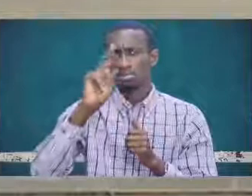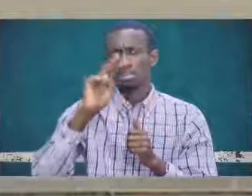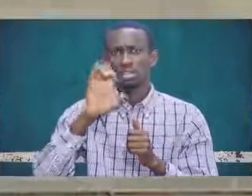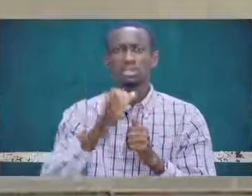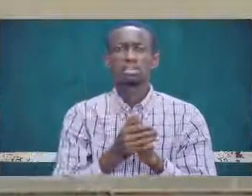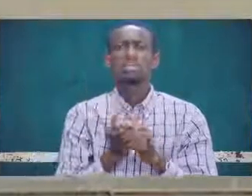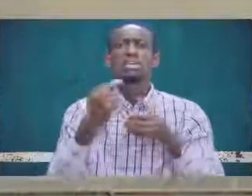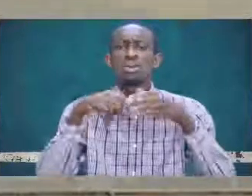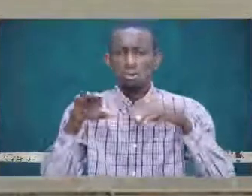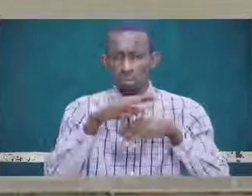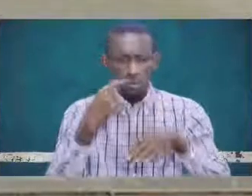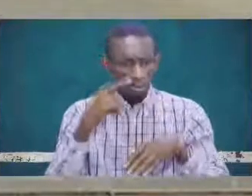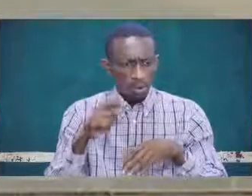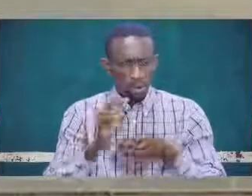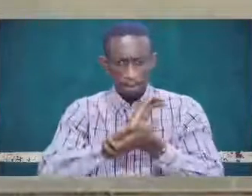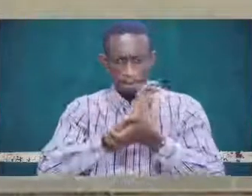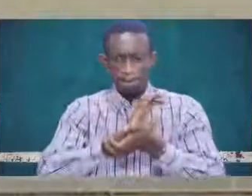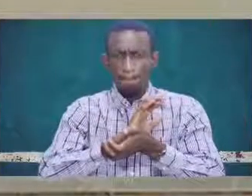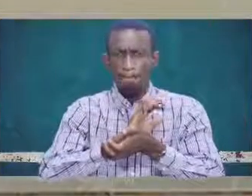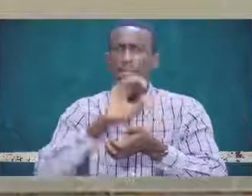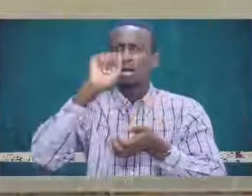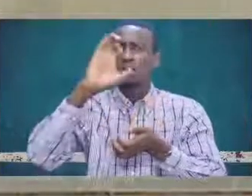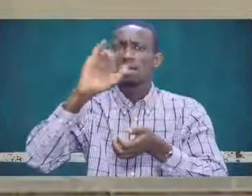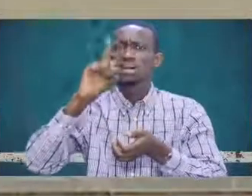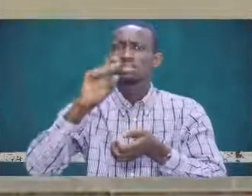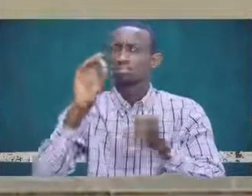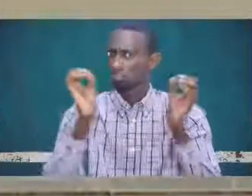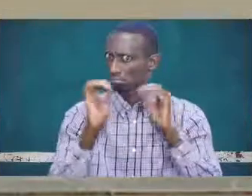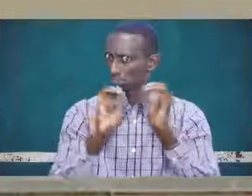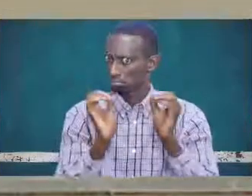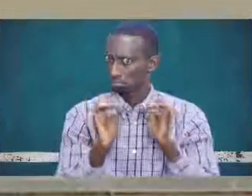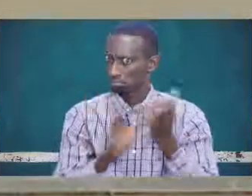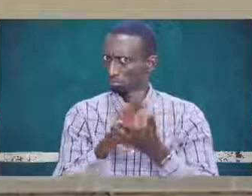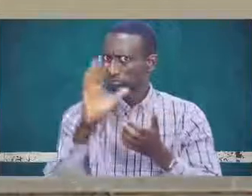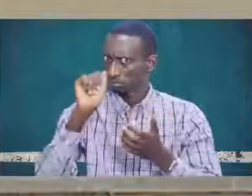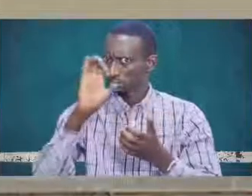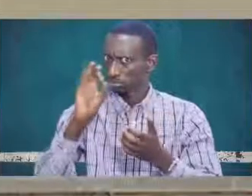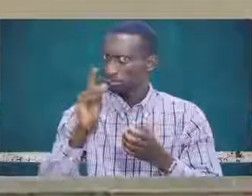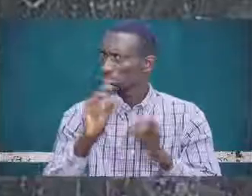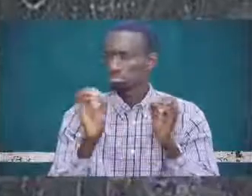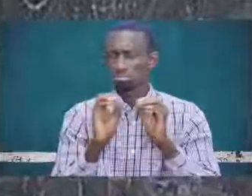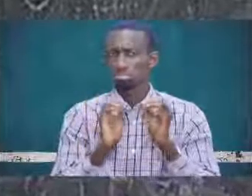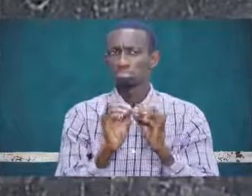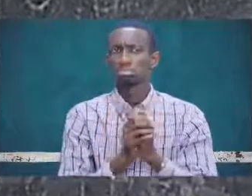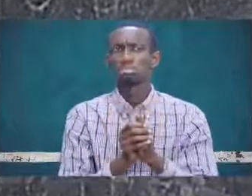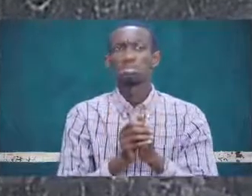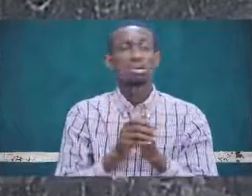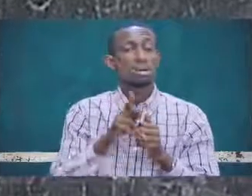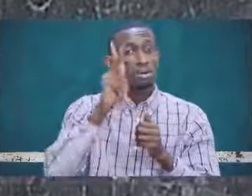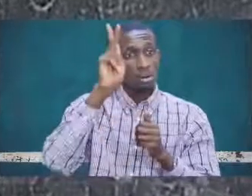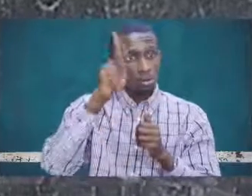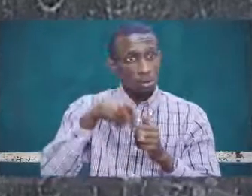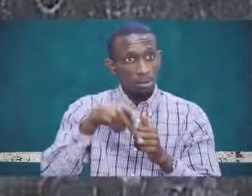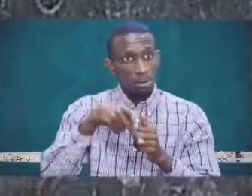not acidic, environment which is alkaline. The trypsin breaks down proteins into peptides.